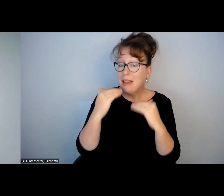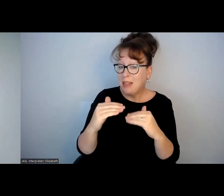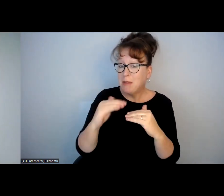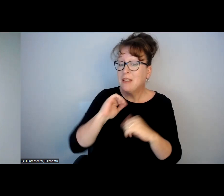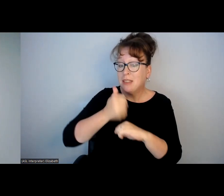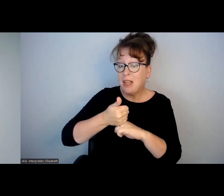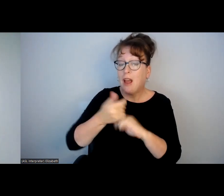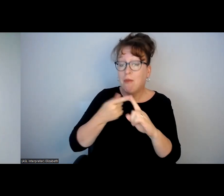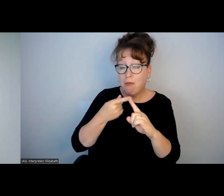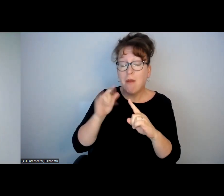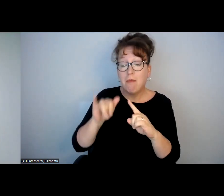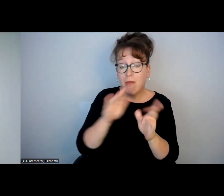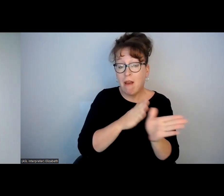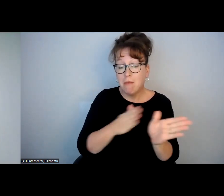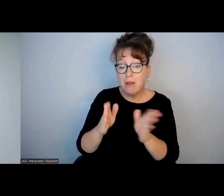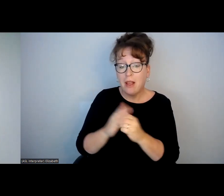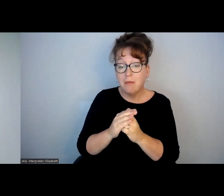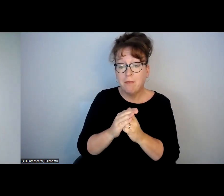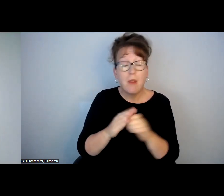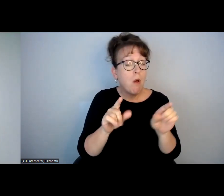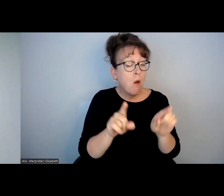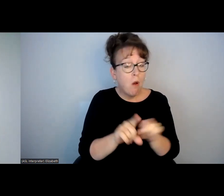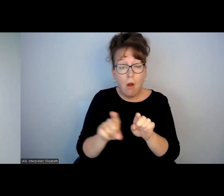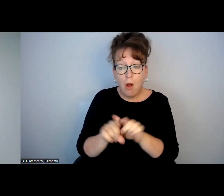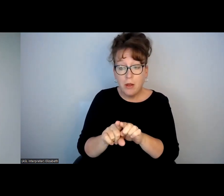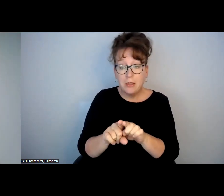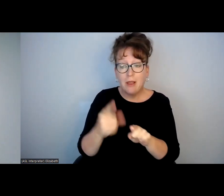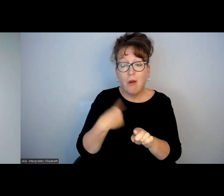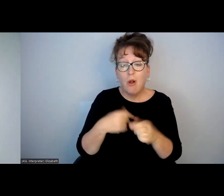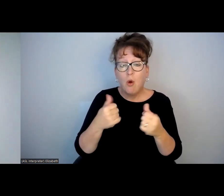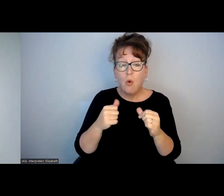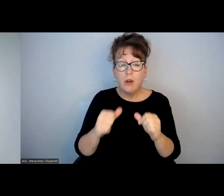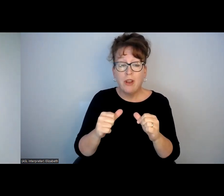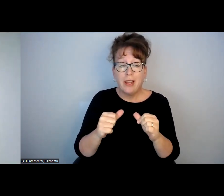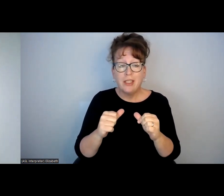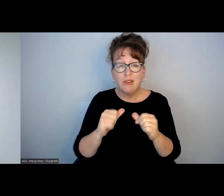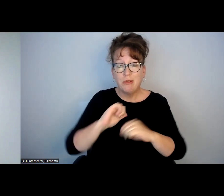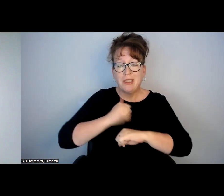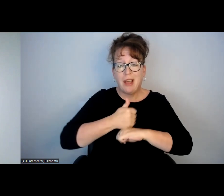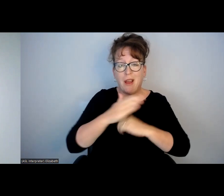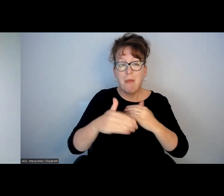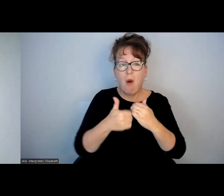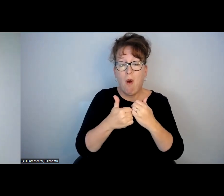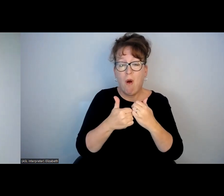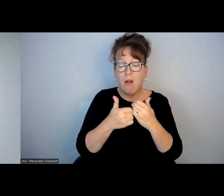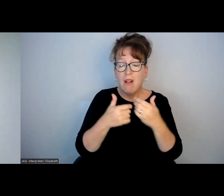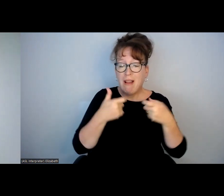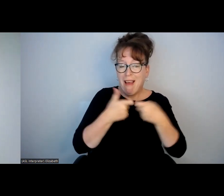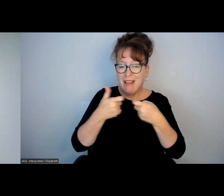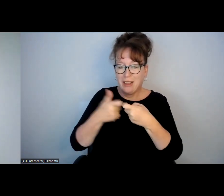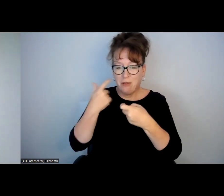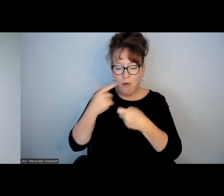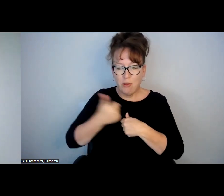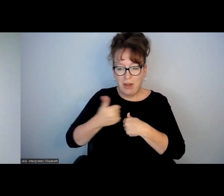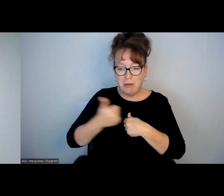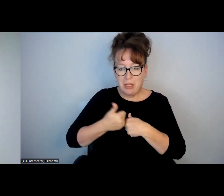Plan. In addition to that, we're also trying to electrify all of our transportation sector and our building